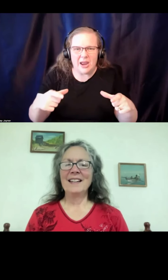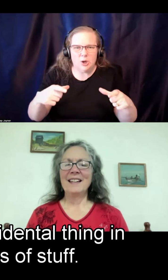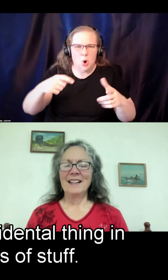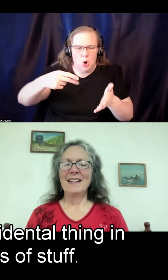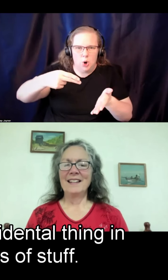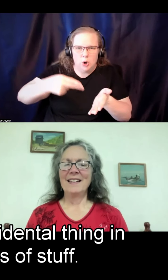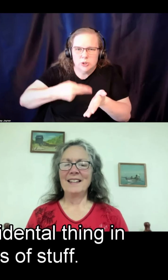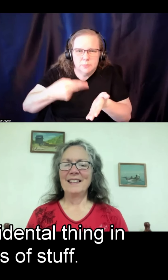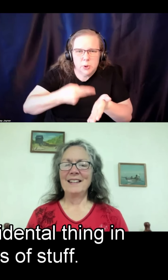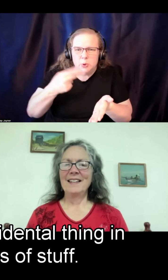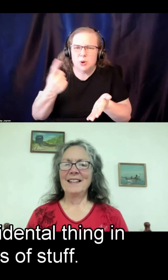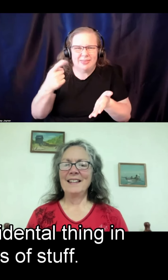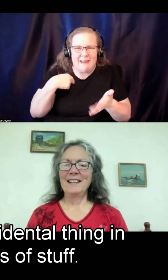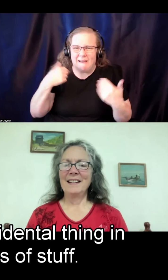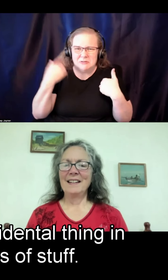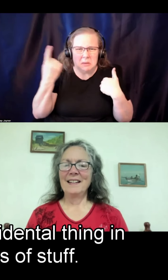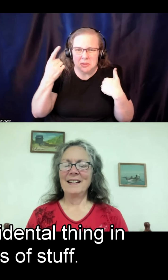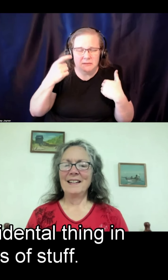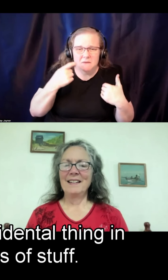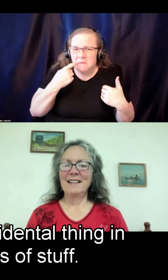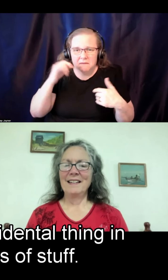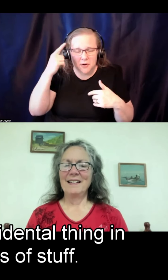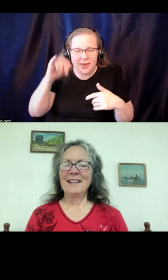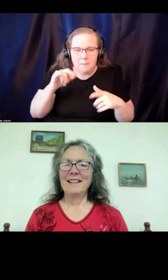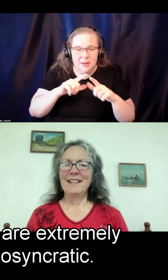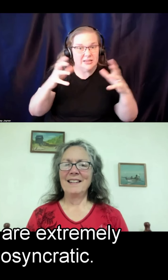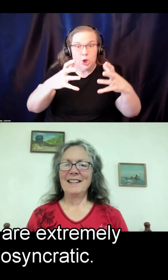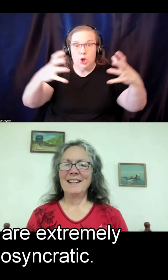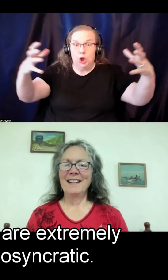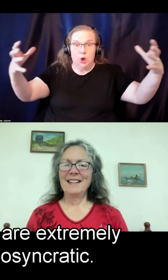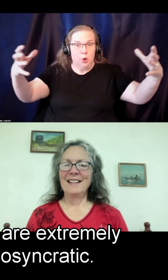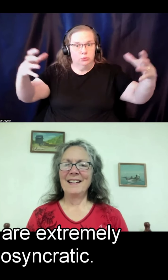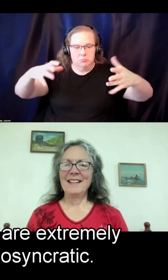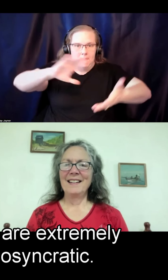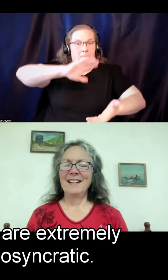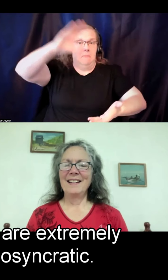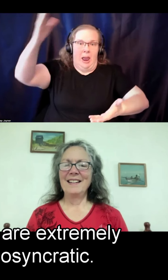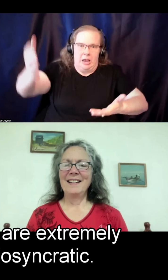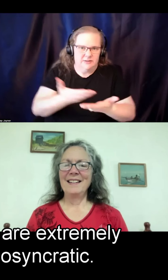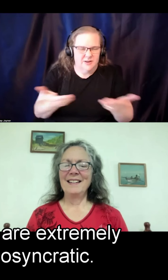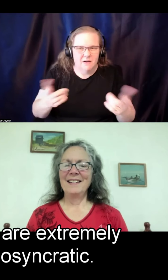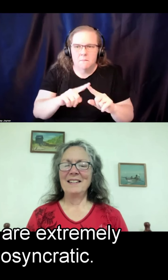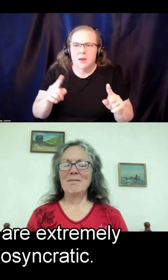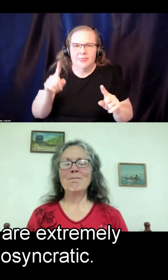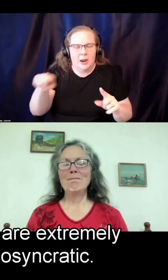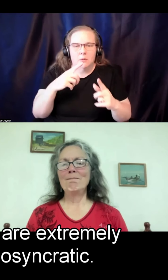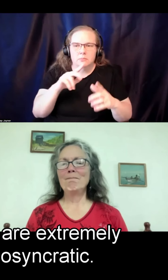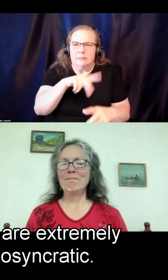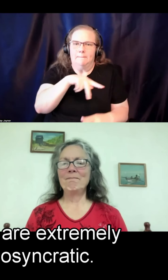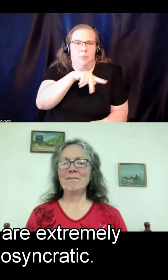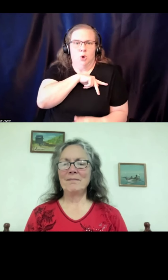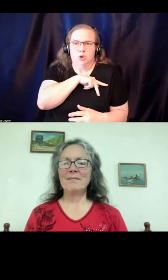house. And it's just this incidental thing in this huge mass of stuff. So all these things are extremely personal